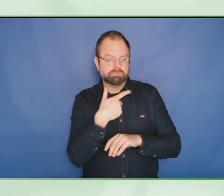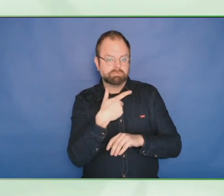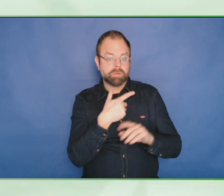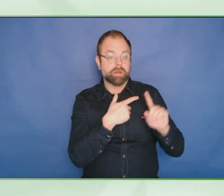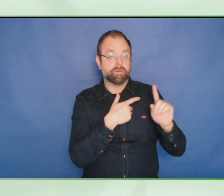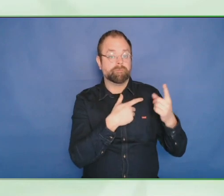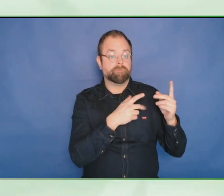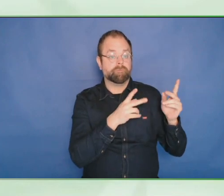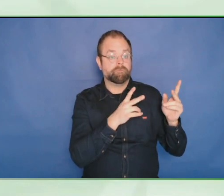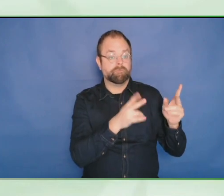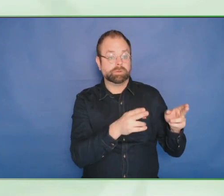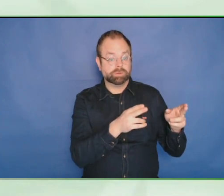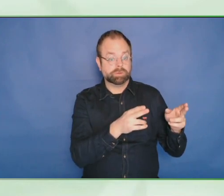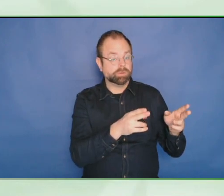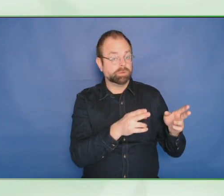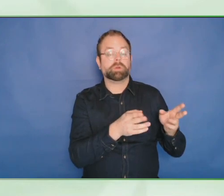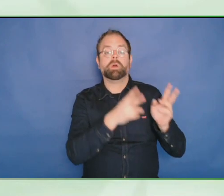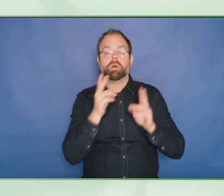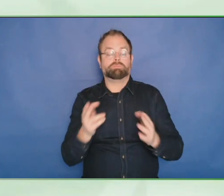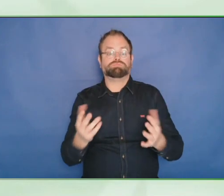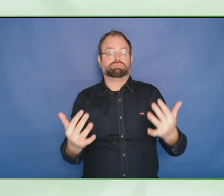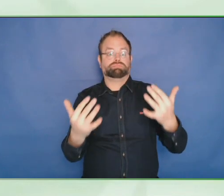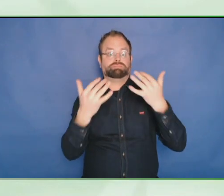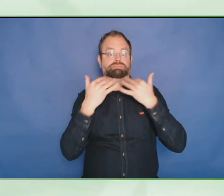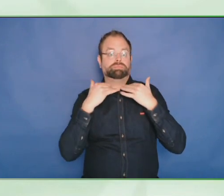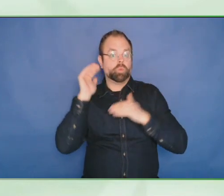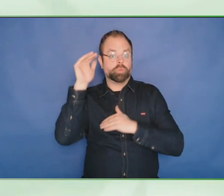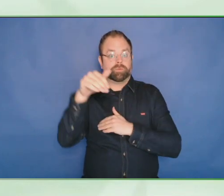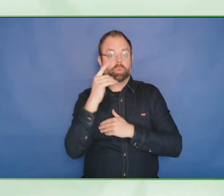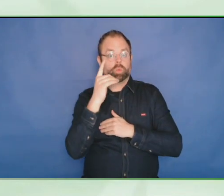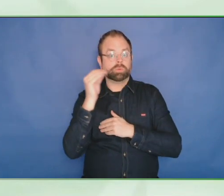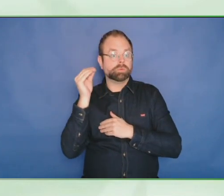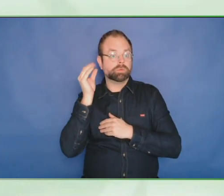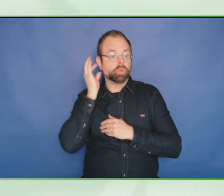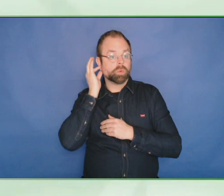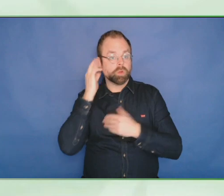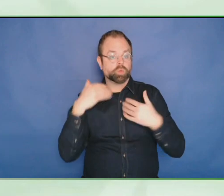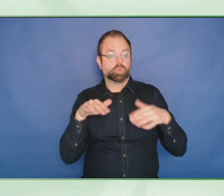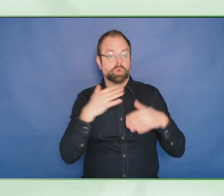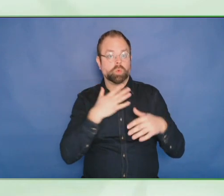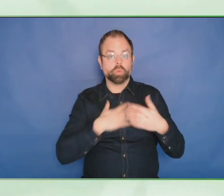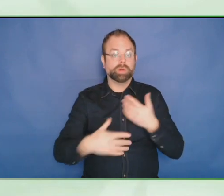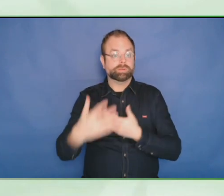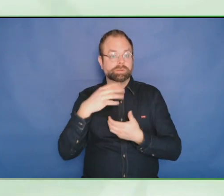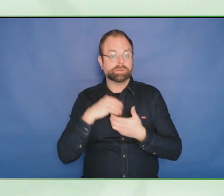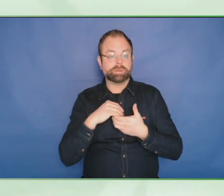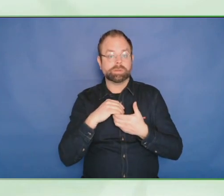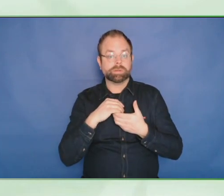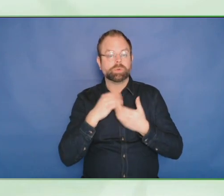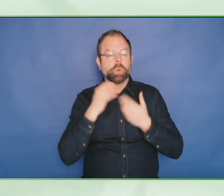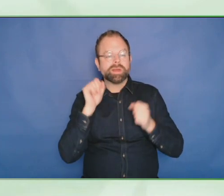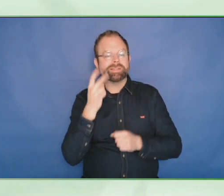very good indicator for show the success of the project. Thank you. Okay, now